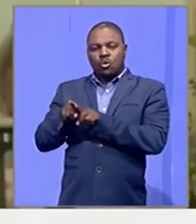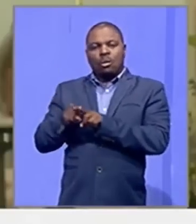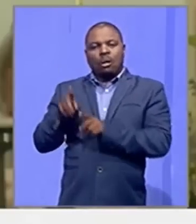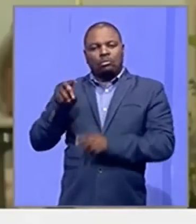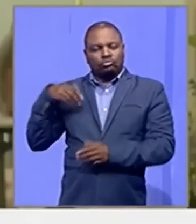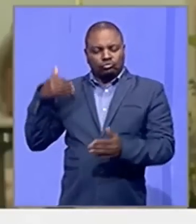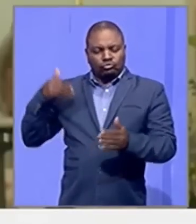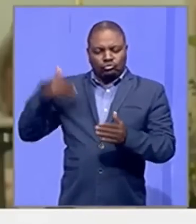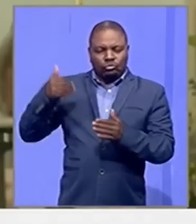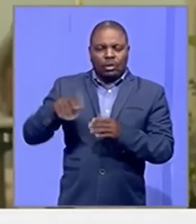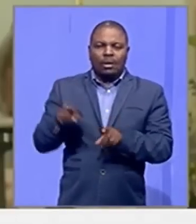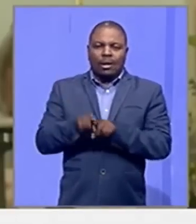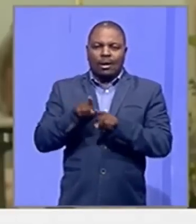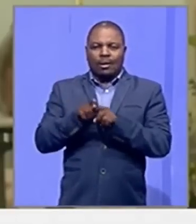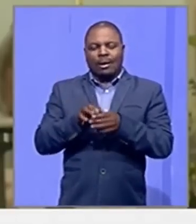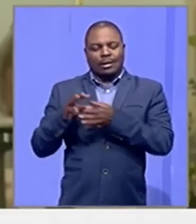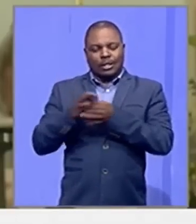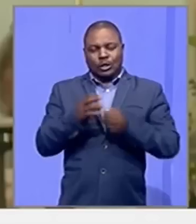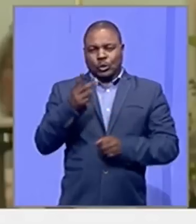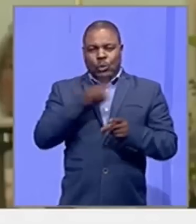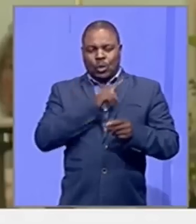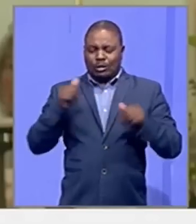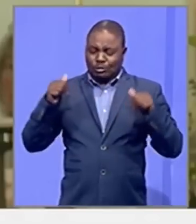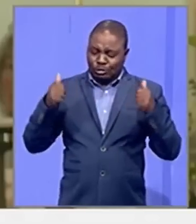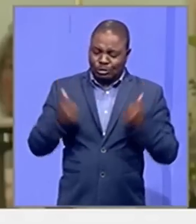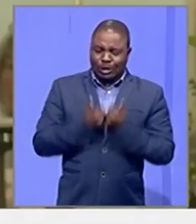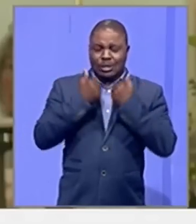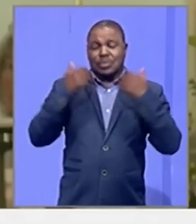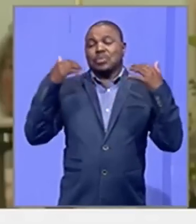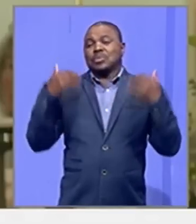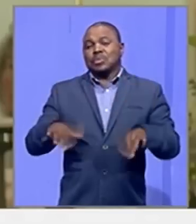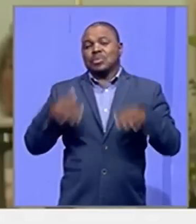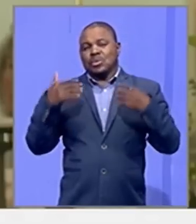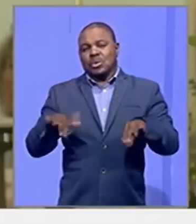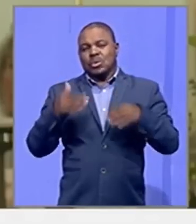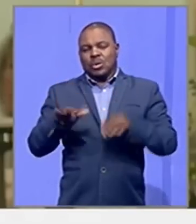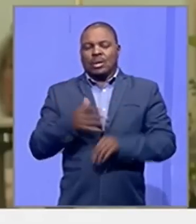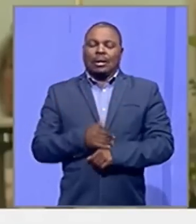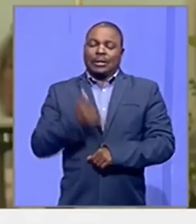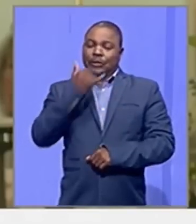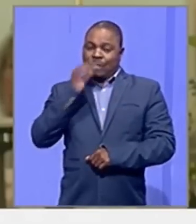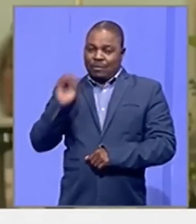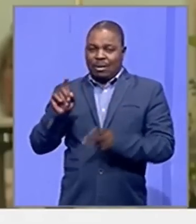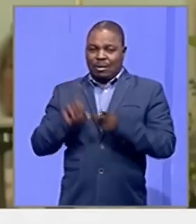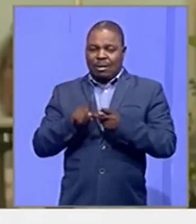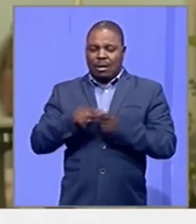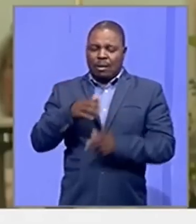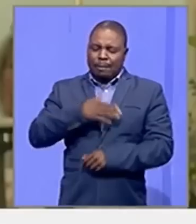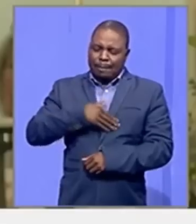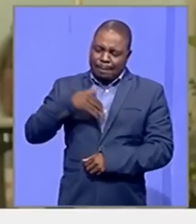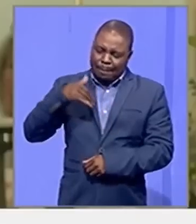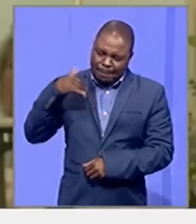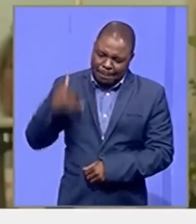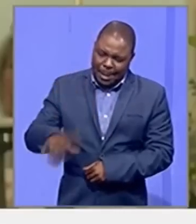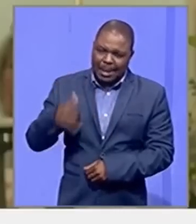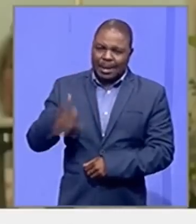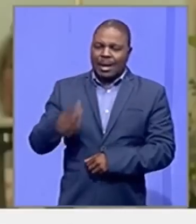undaunted tribulations, overwhelming challenges, unbridled joy, severe pain,